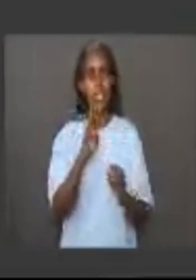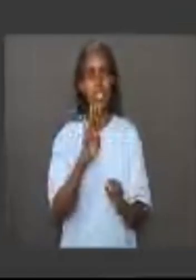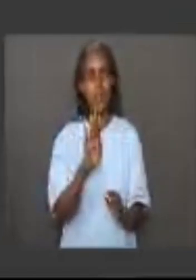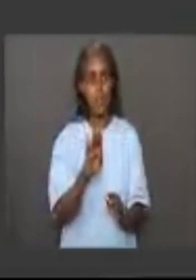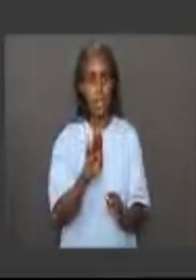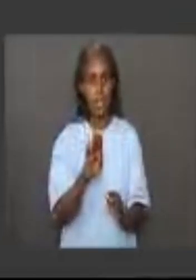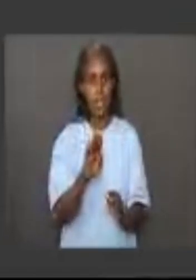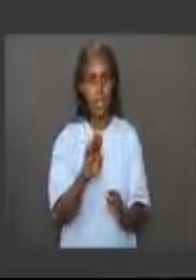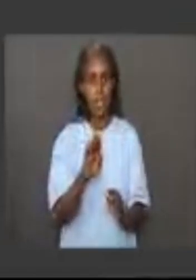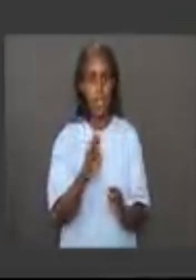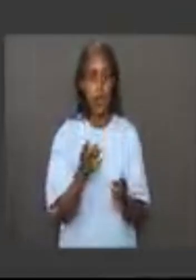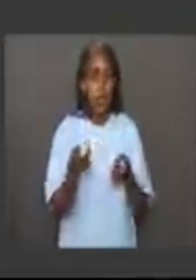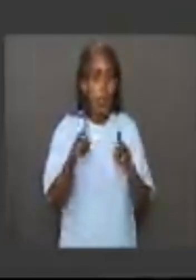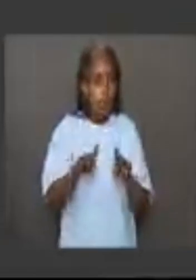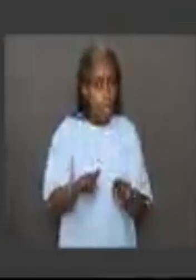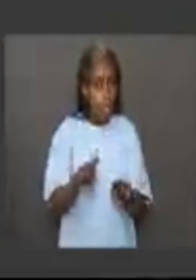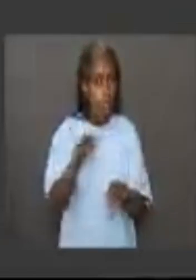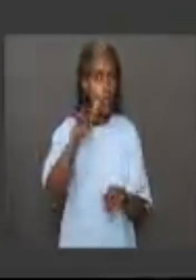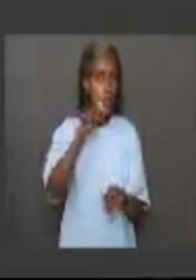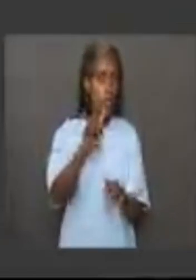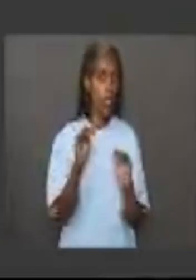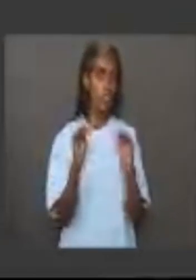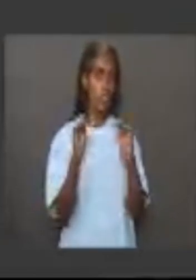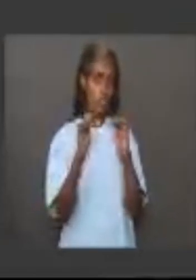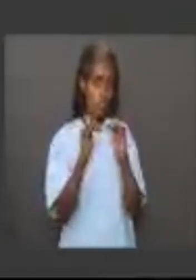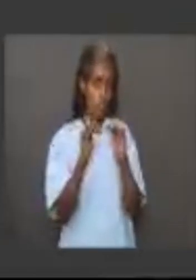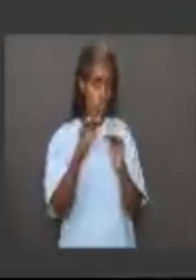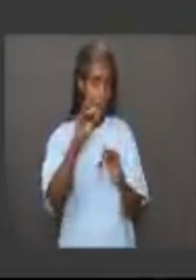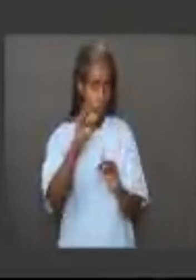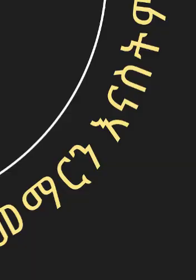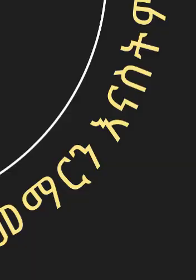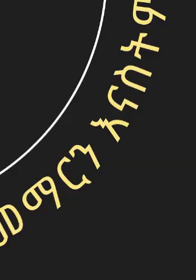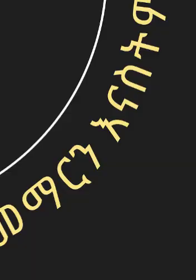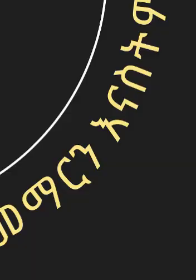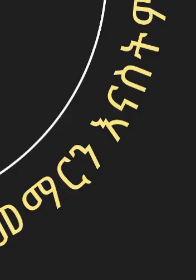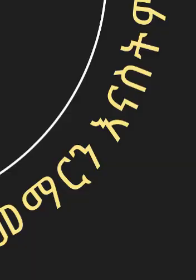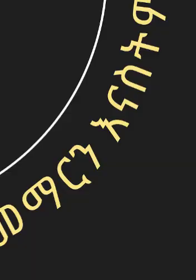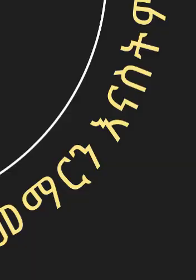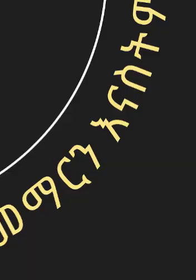b when y equals 0.